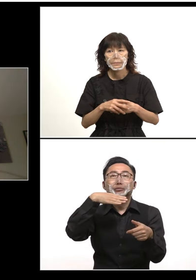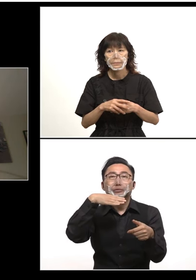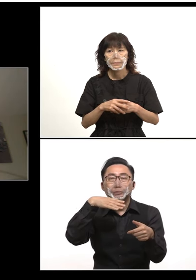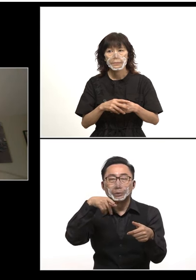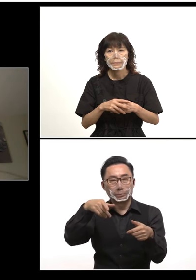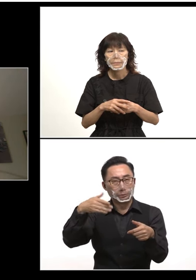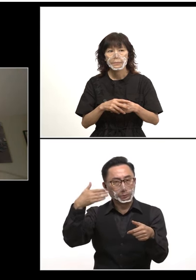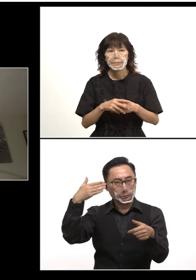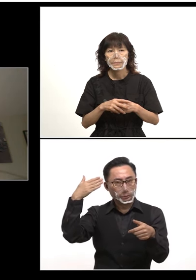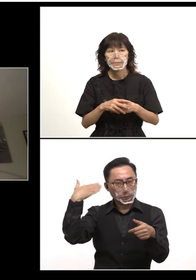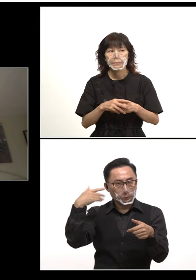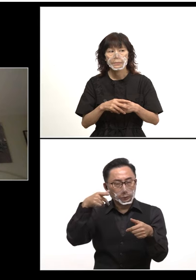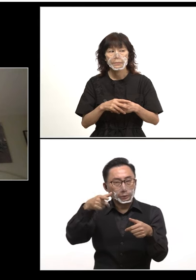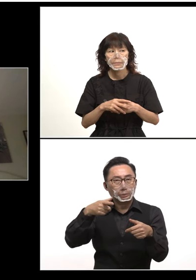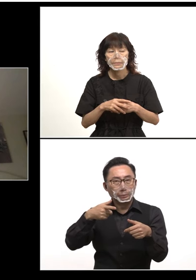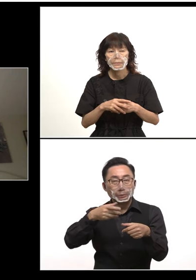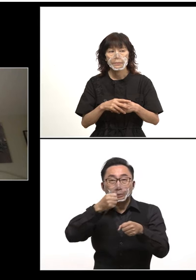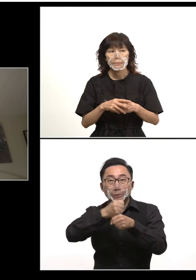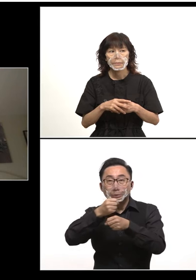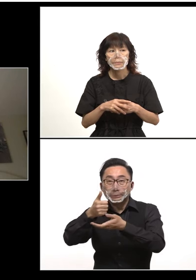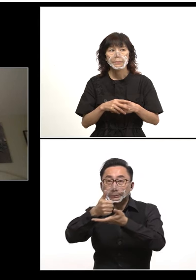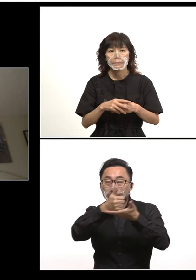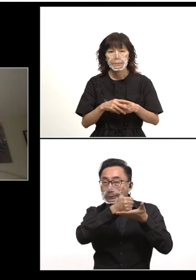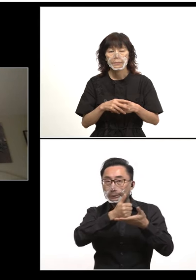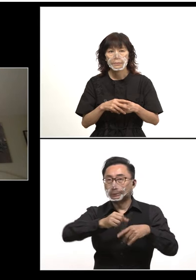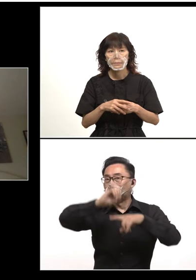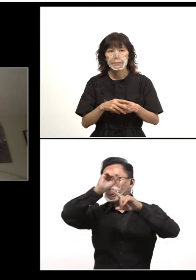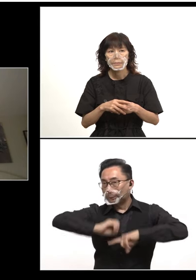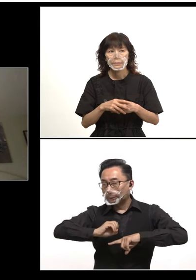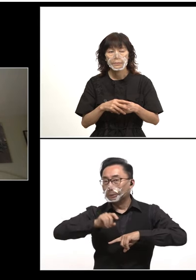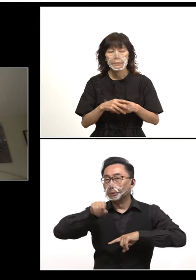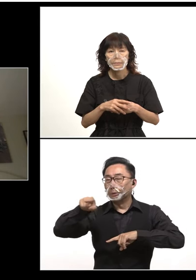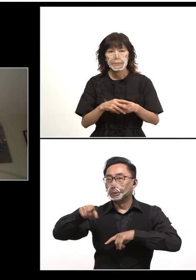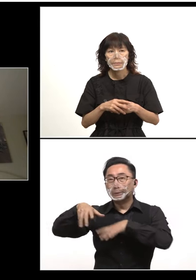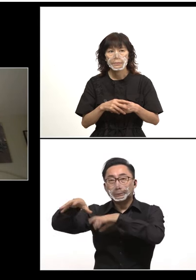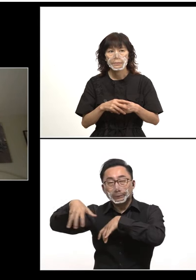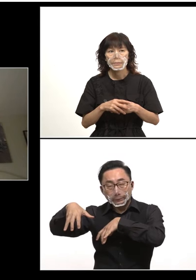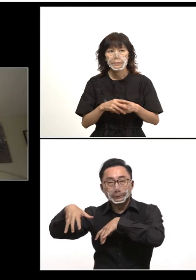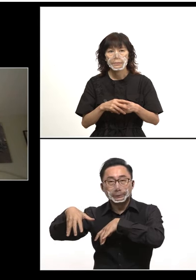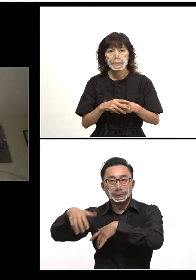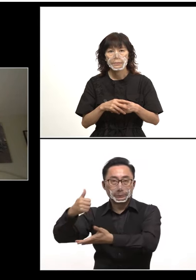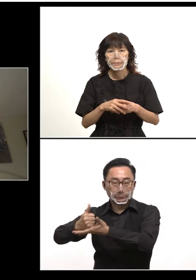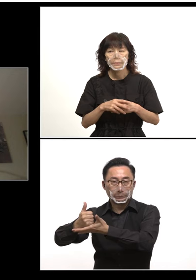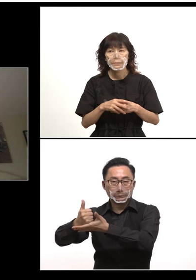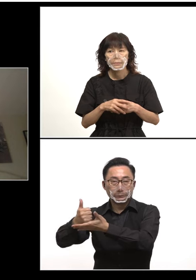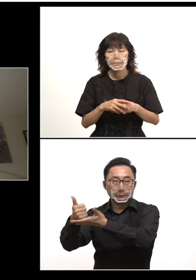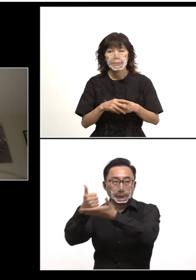probably never had the opportunity to set foot outside their house or village. So a lot of it is